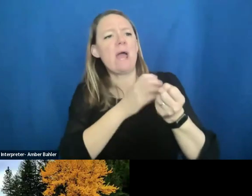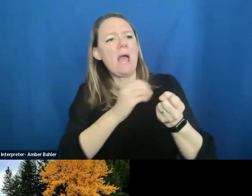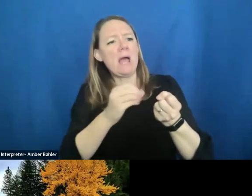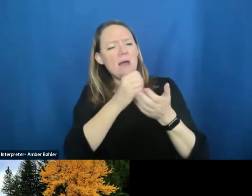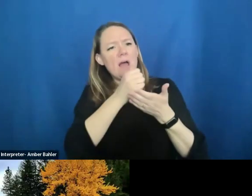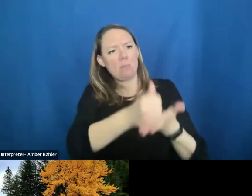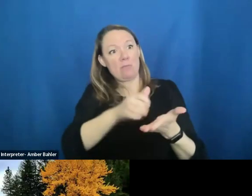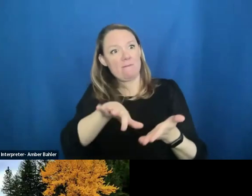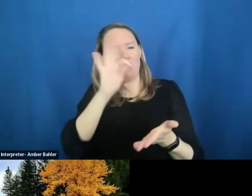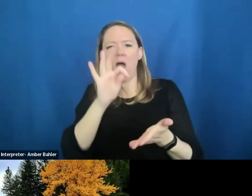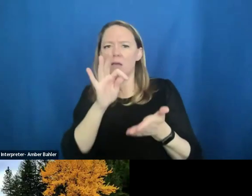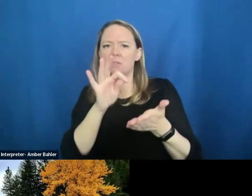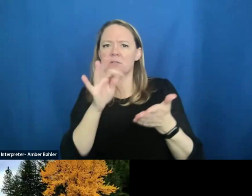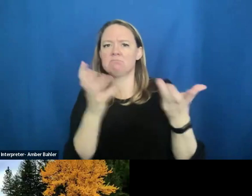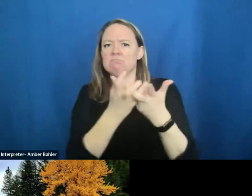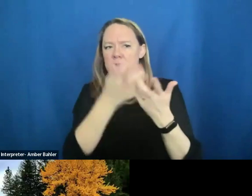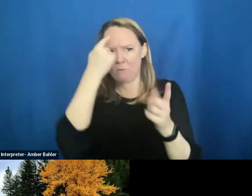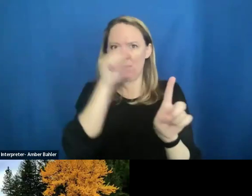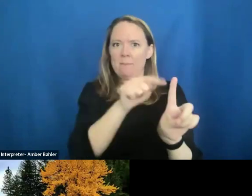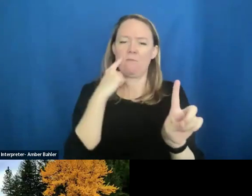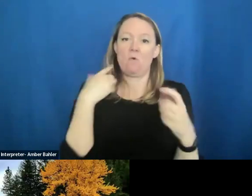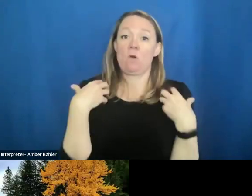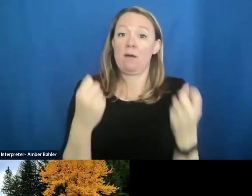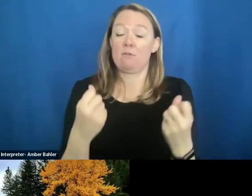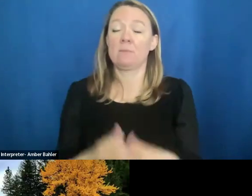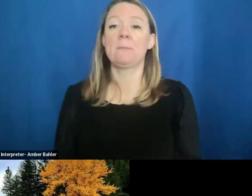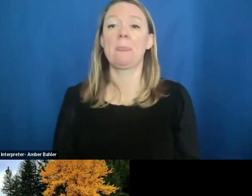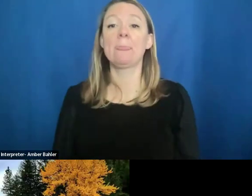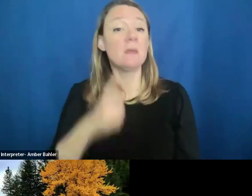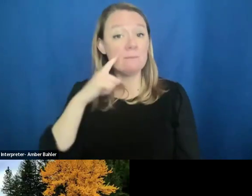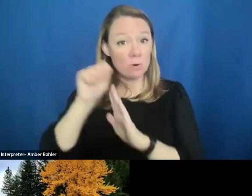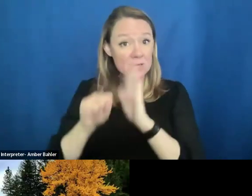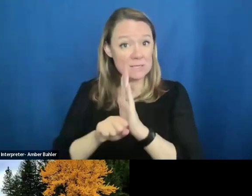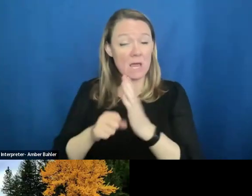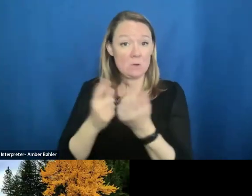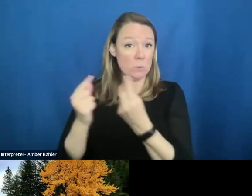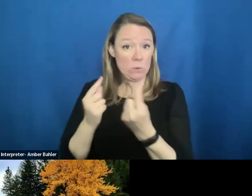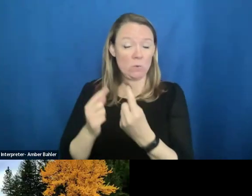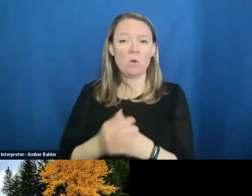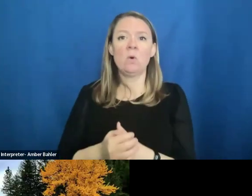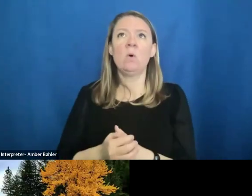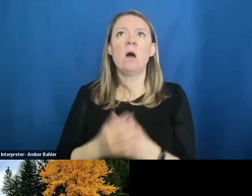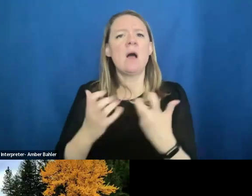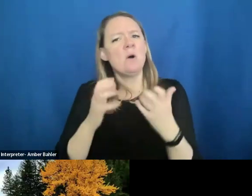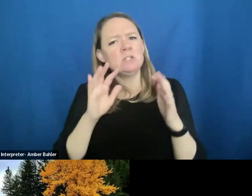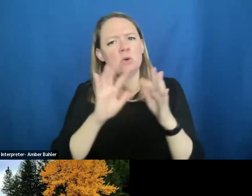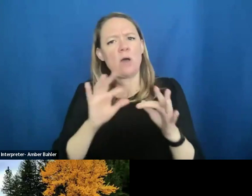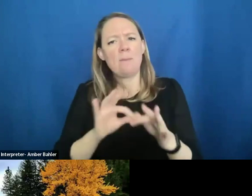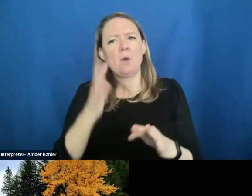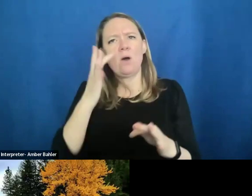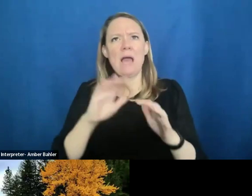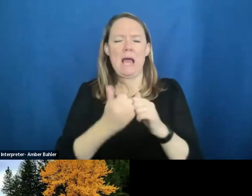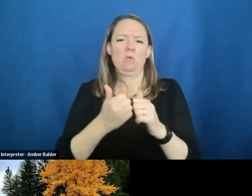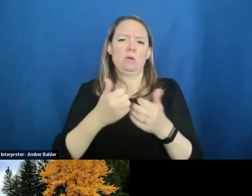terms of what the state is doing, I will make a comment, because I think the way we talk about interventions